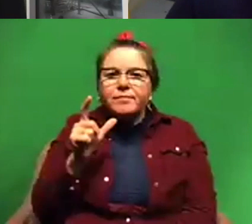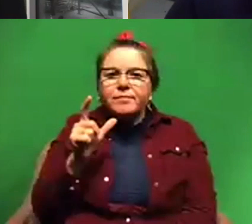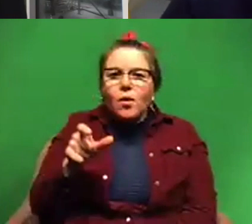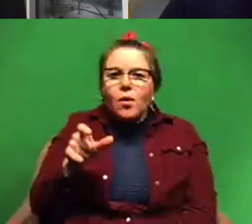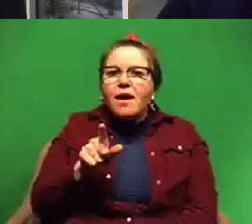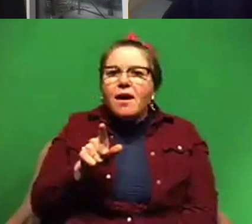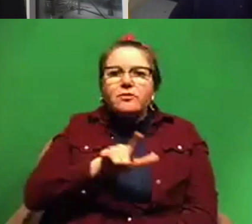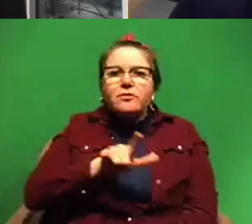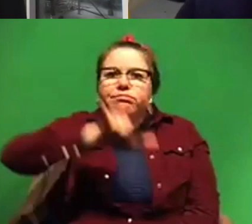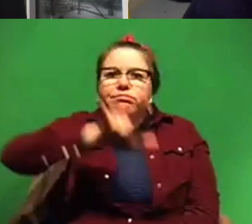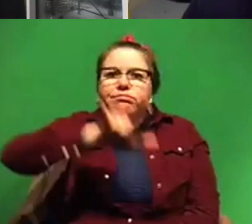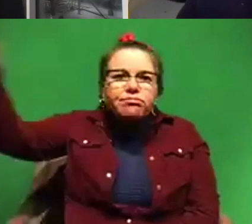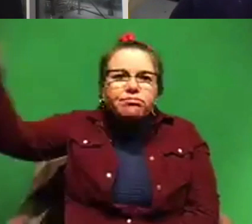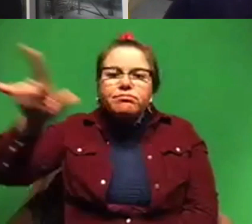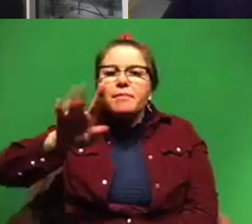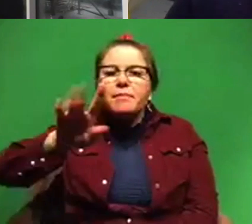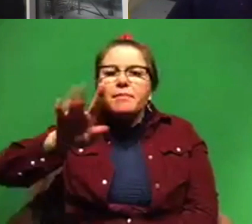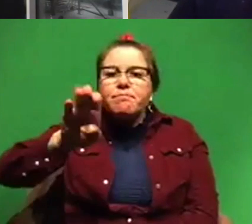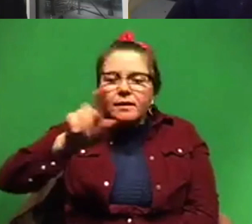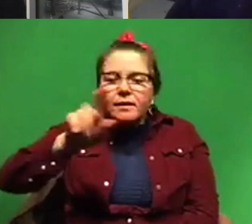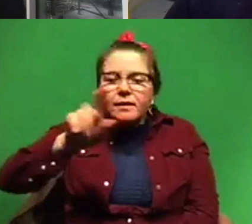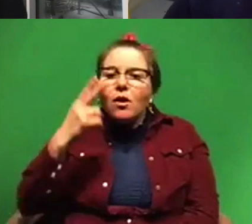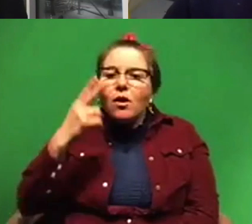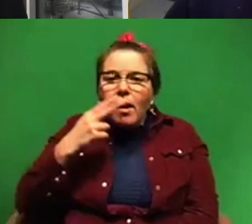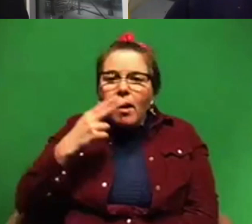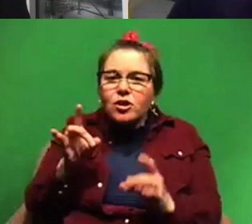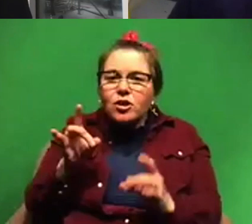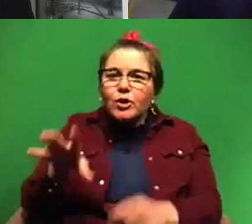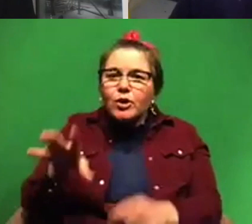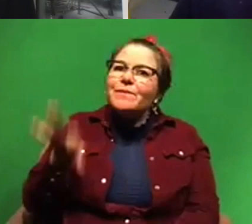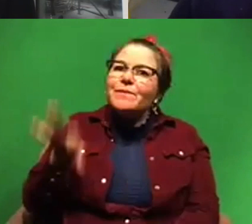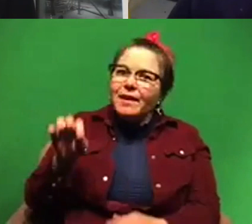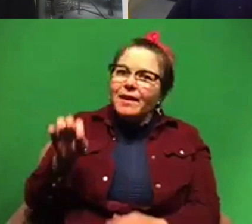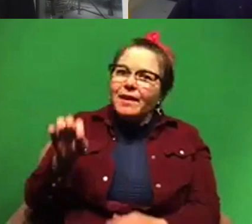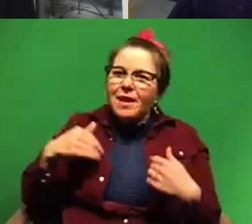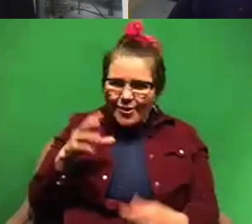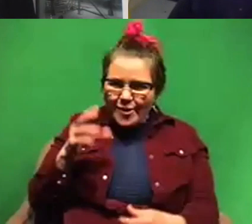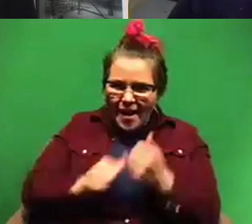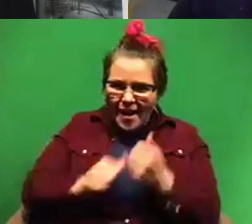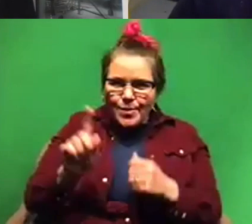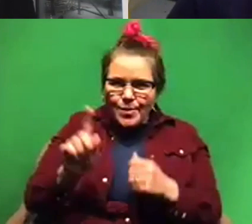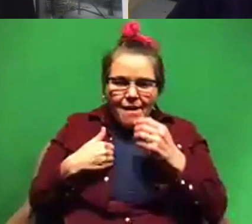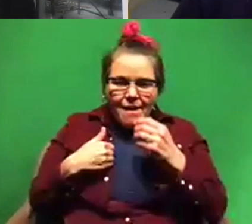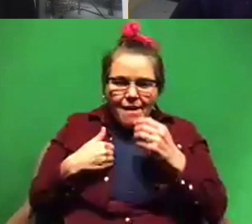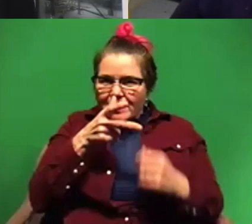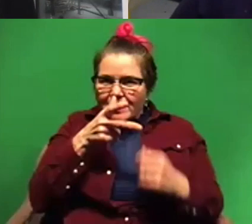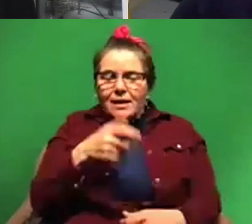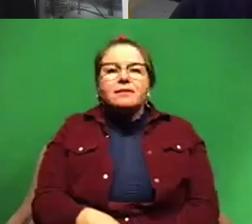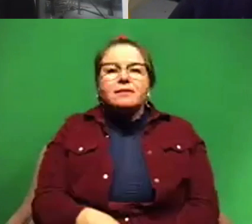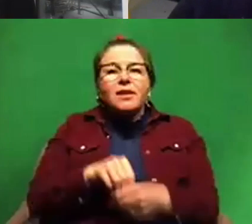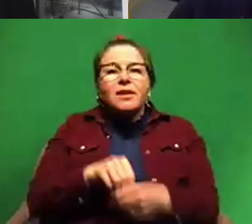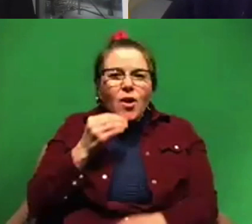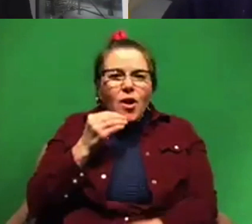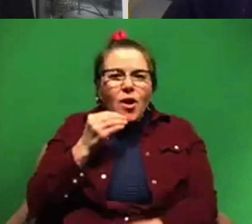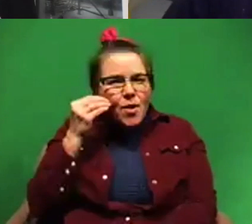fly to Belize or Hawaii or Australia to see these animals. They're everywhere. And just the ones in your house you might not like,